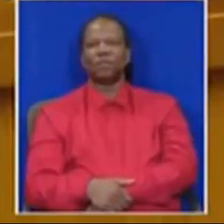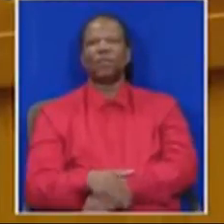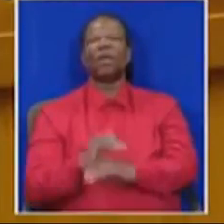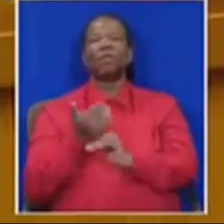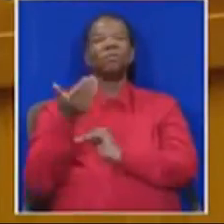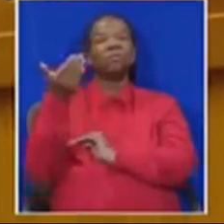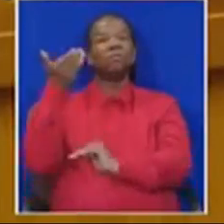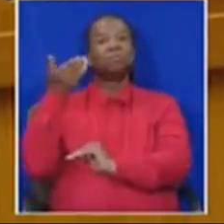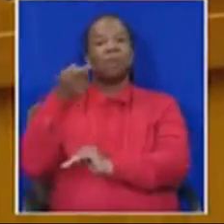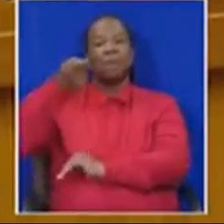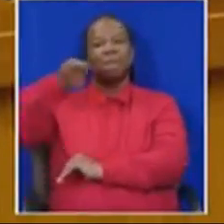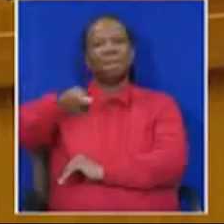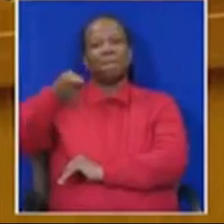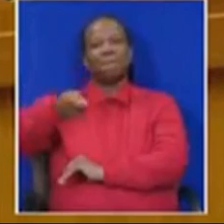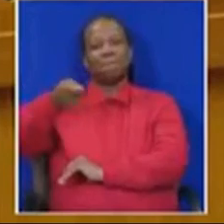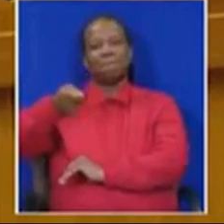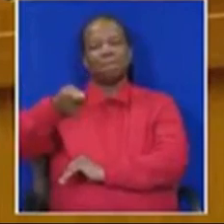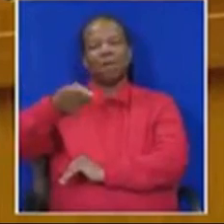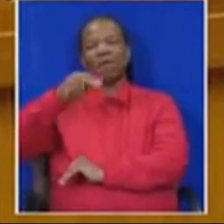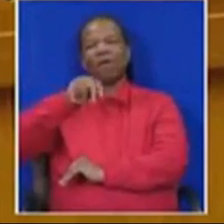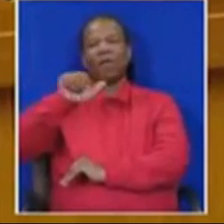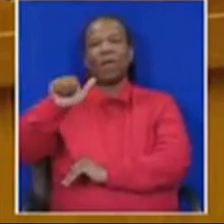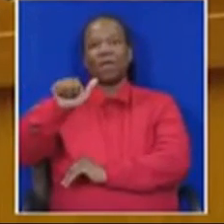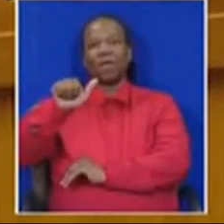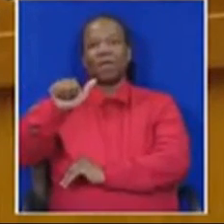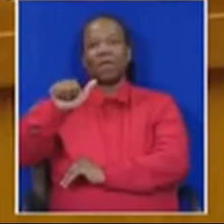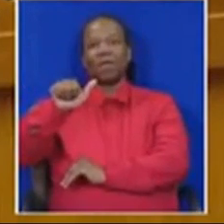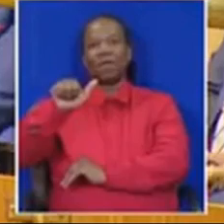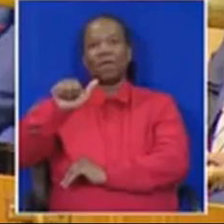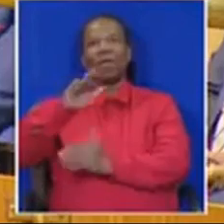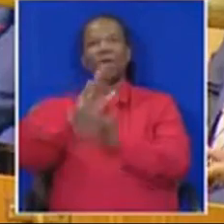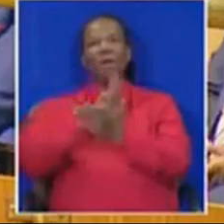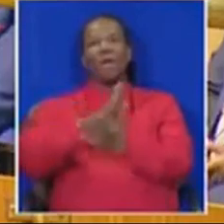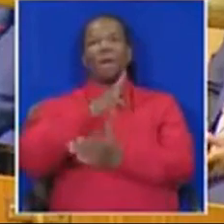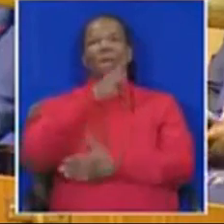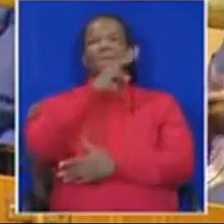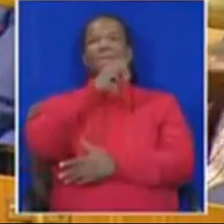former Speaker of the National Assembly, Mr. Max Sisulu,